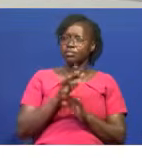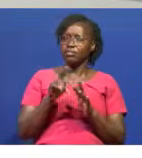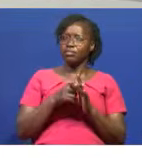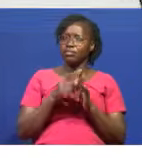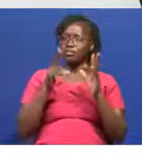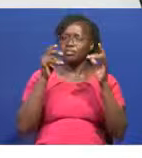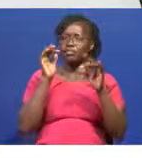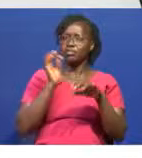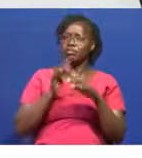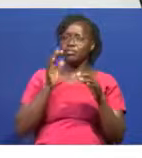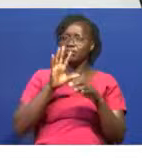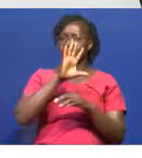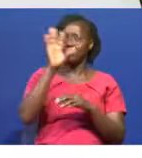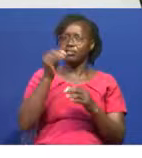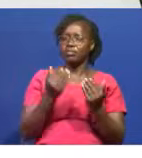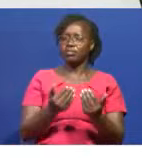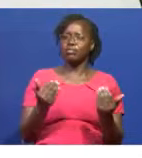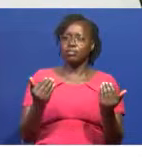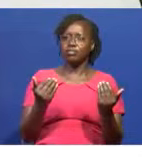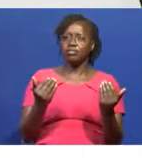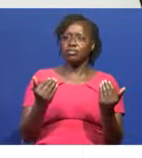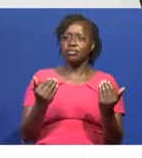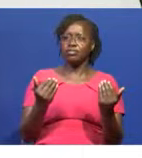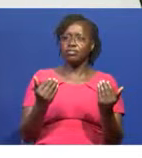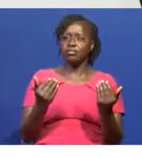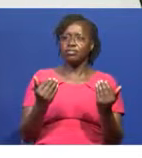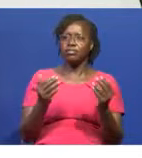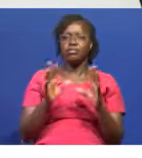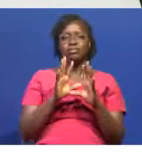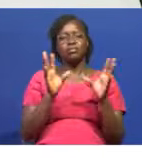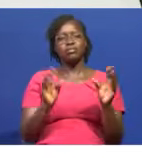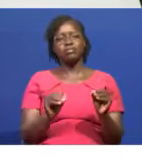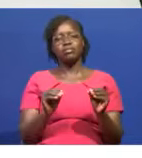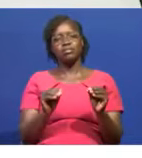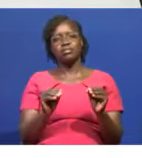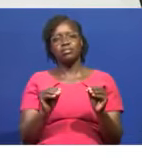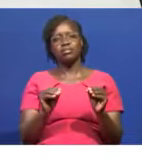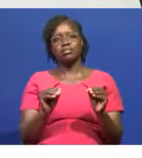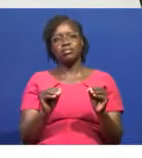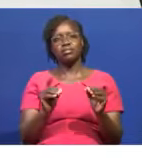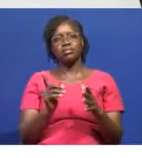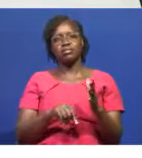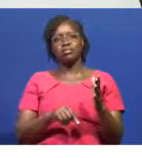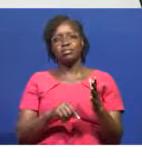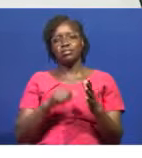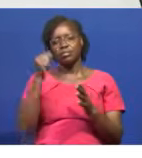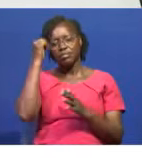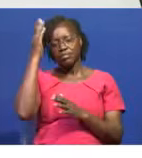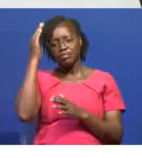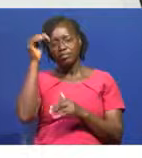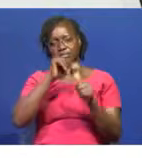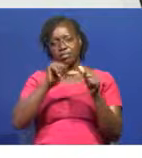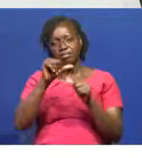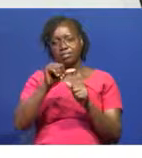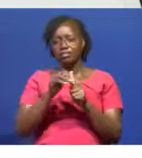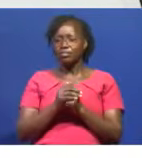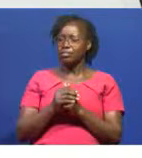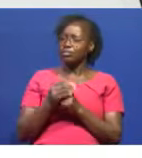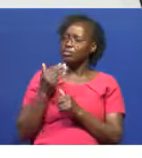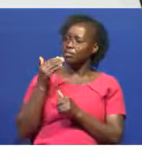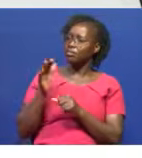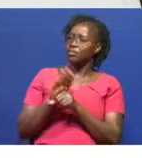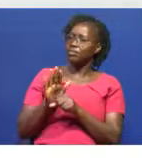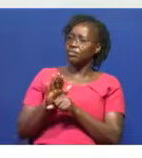the issues affecting the African child, maybe you can just give us a brief of what this commemoration is all about. All right, thank